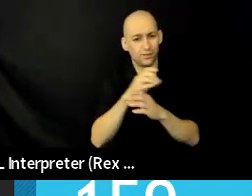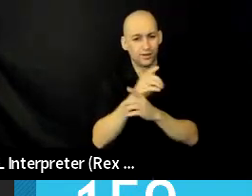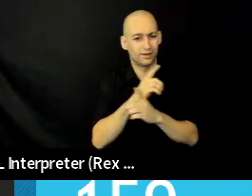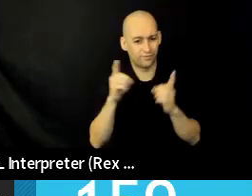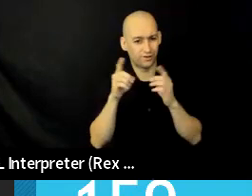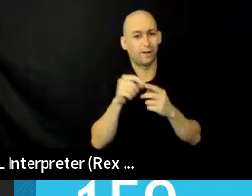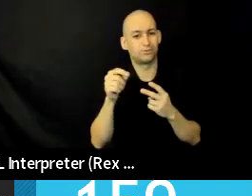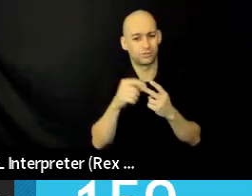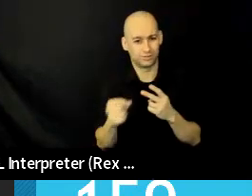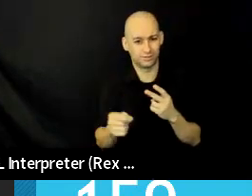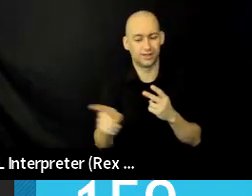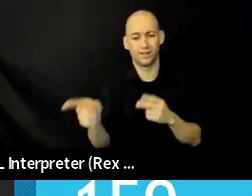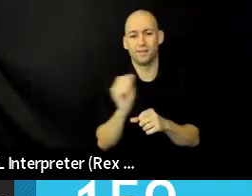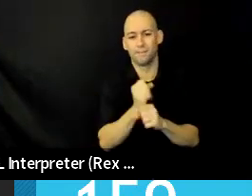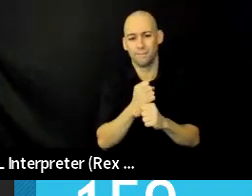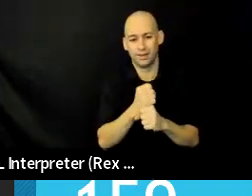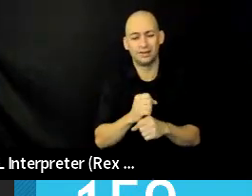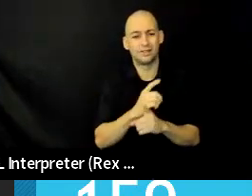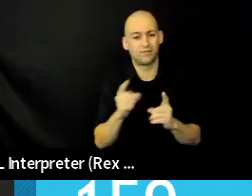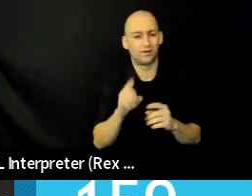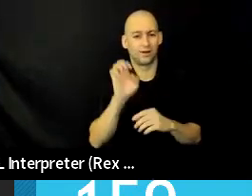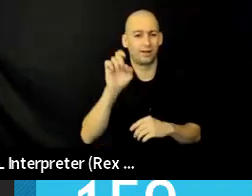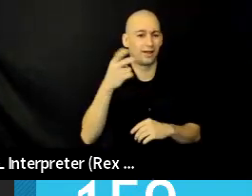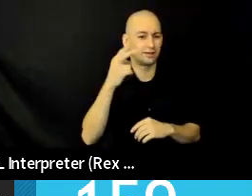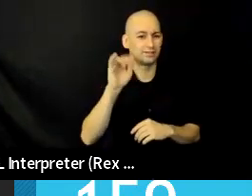They created some exhibits that looked at it.